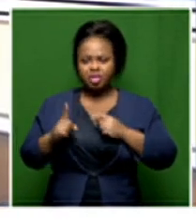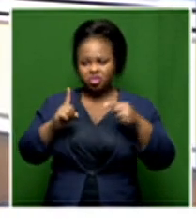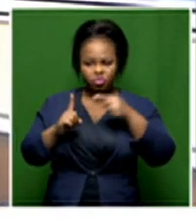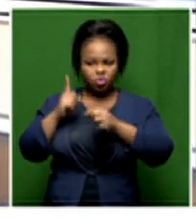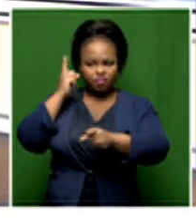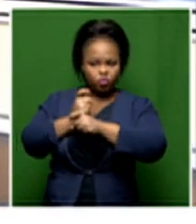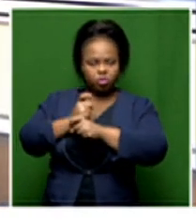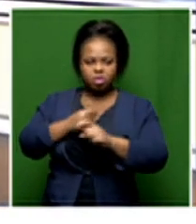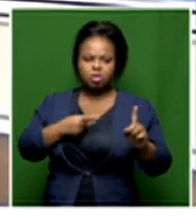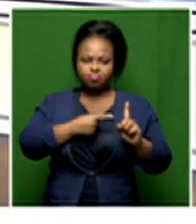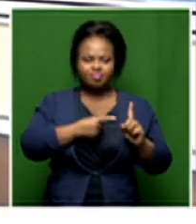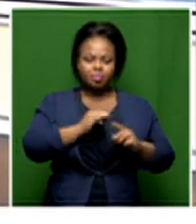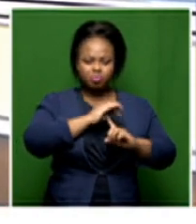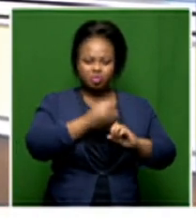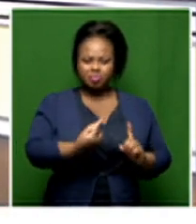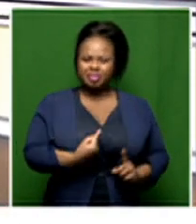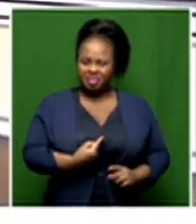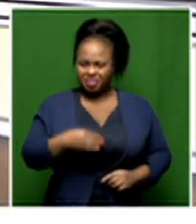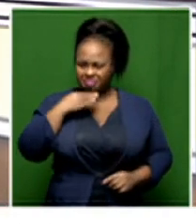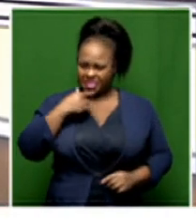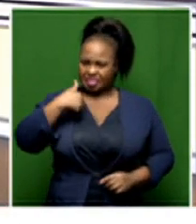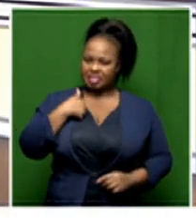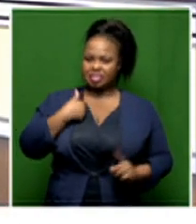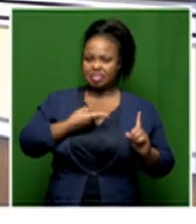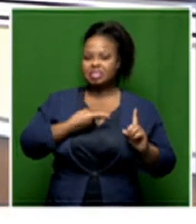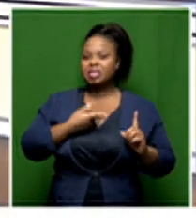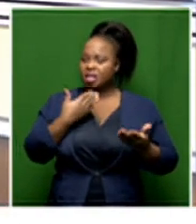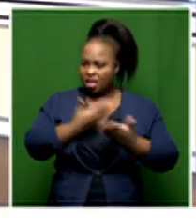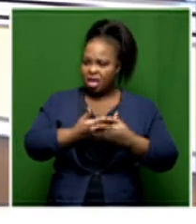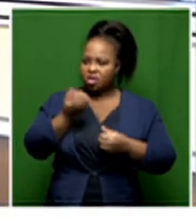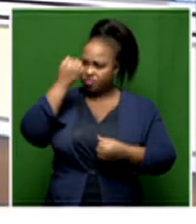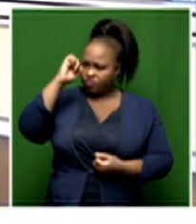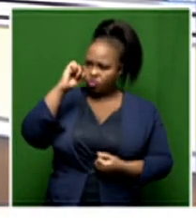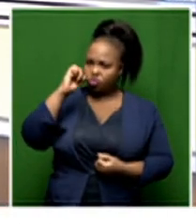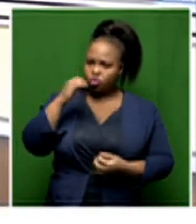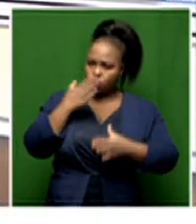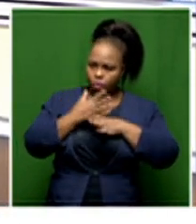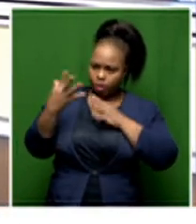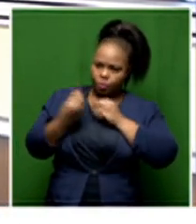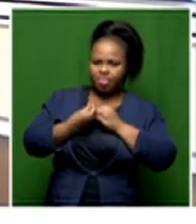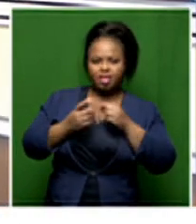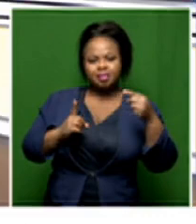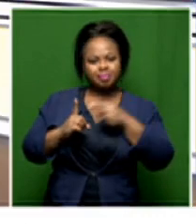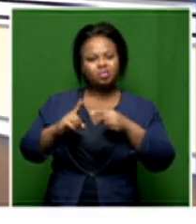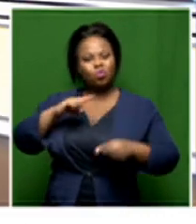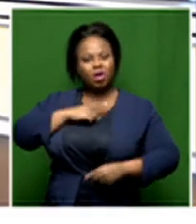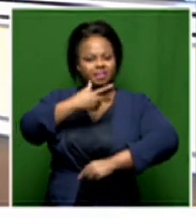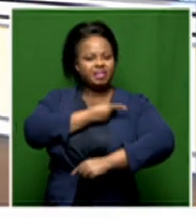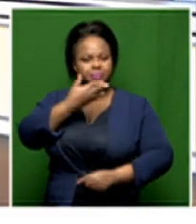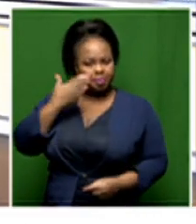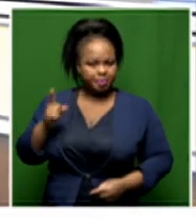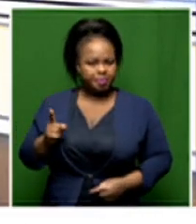protect myself. So can I, in that instance, refuse to work in the same space as